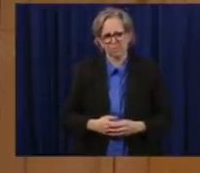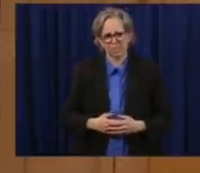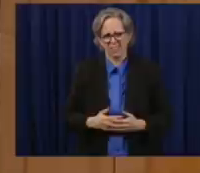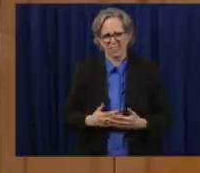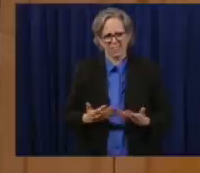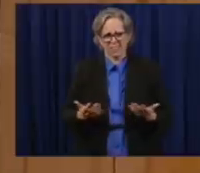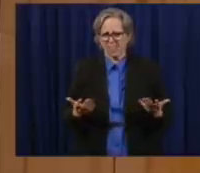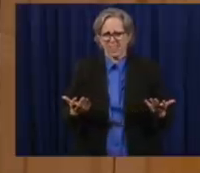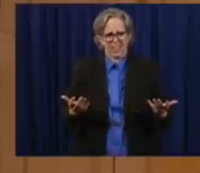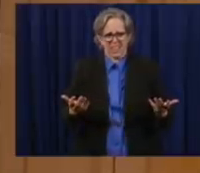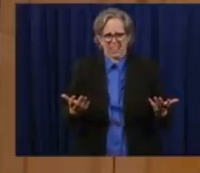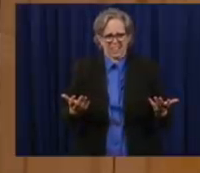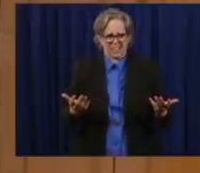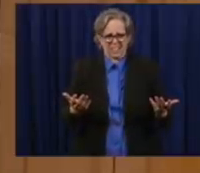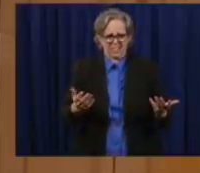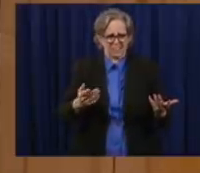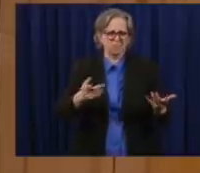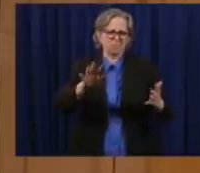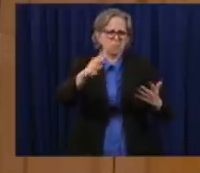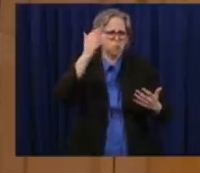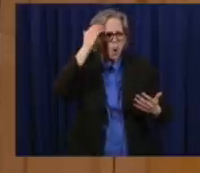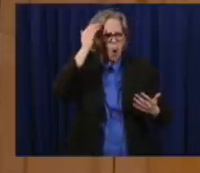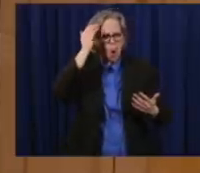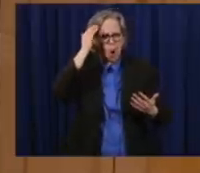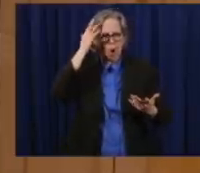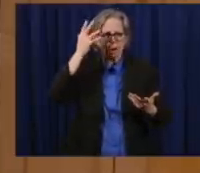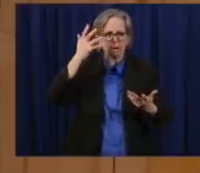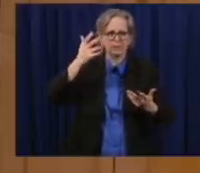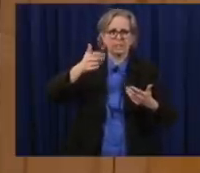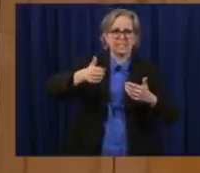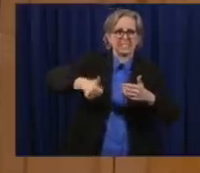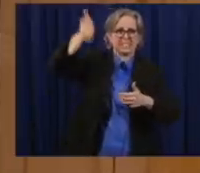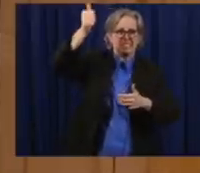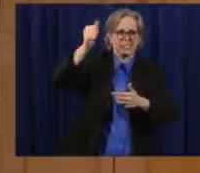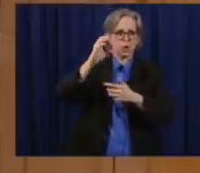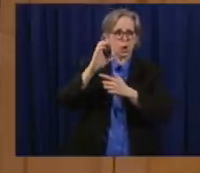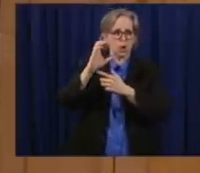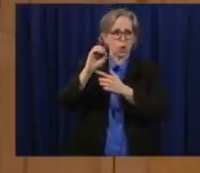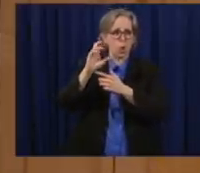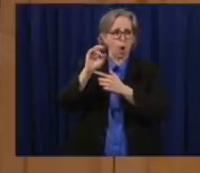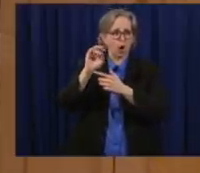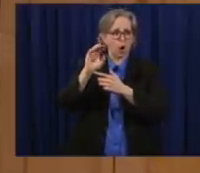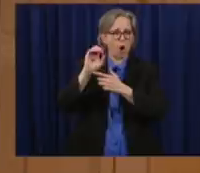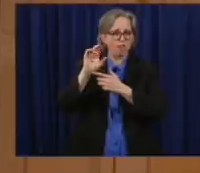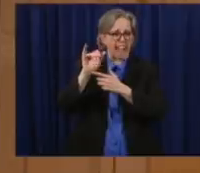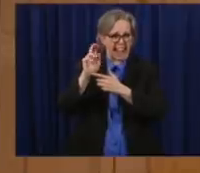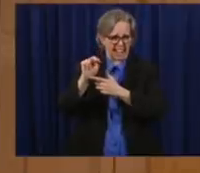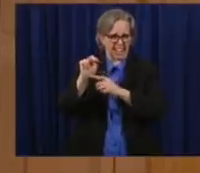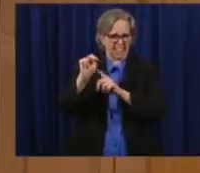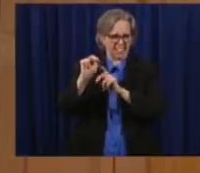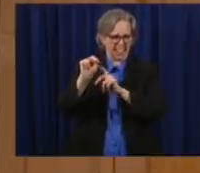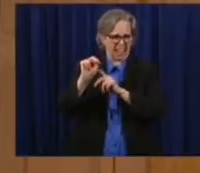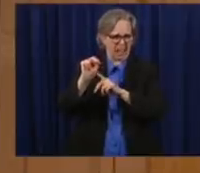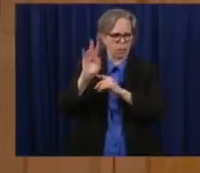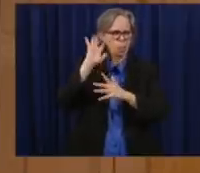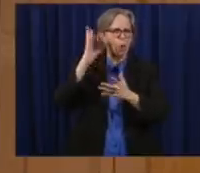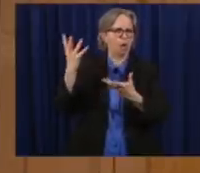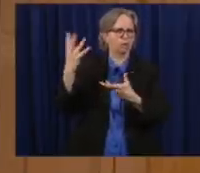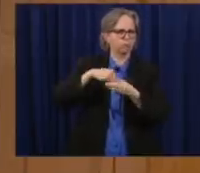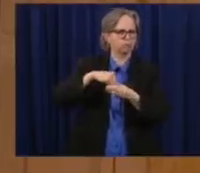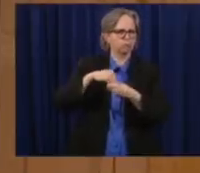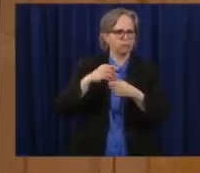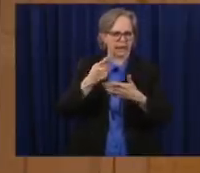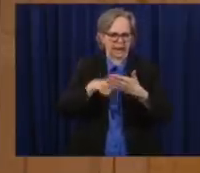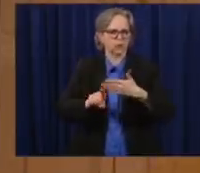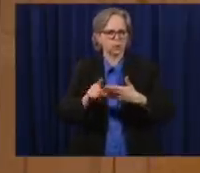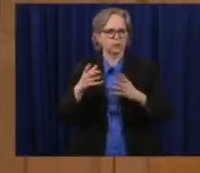now, and Director Corcoran I know is going to be presenting more on this in next week to come, but even when we're